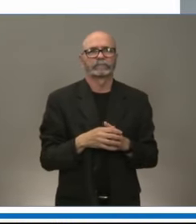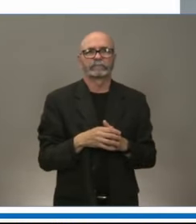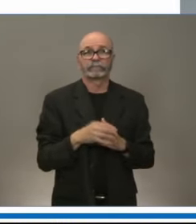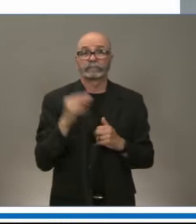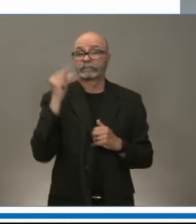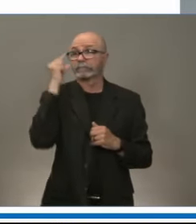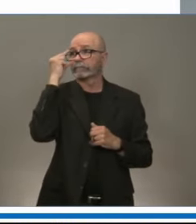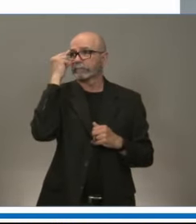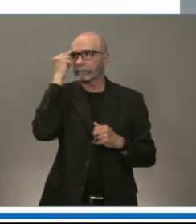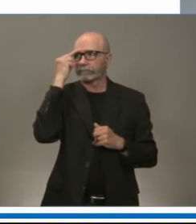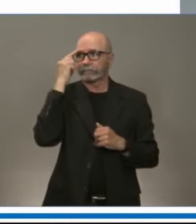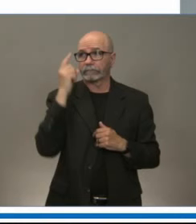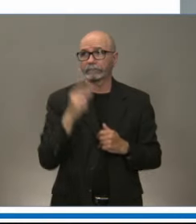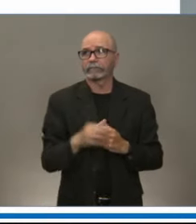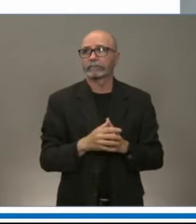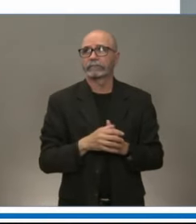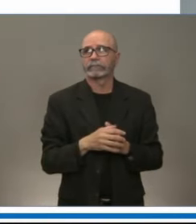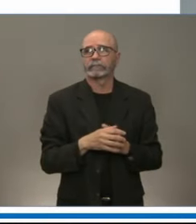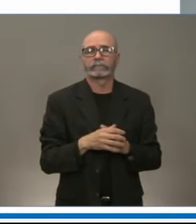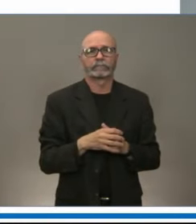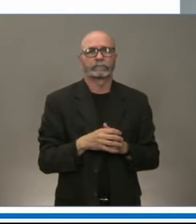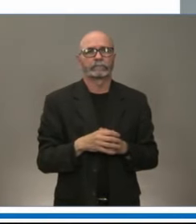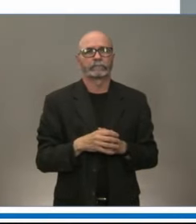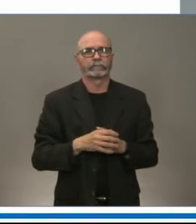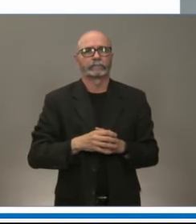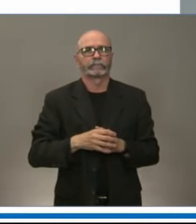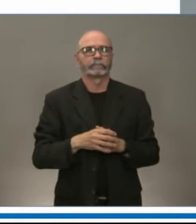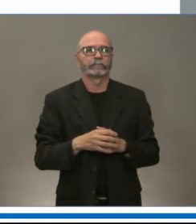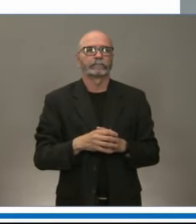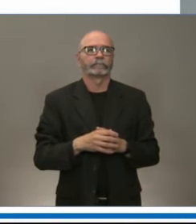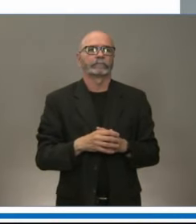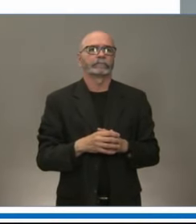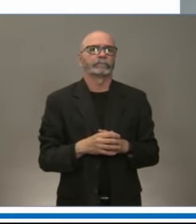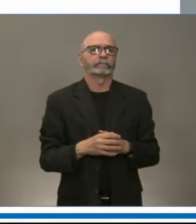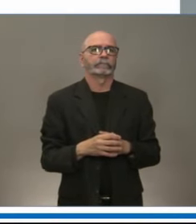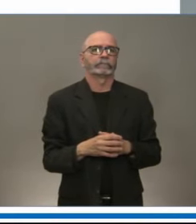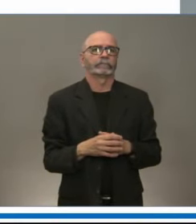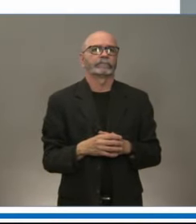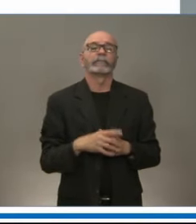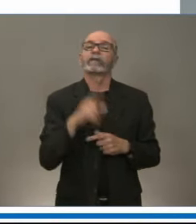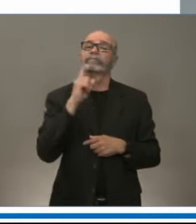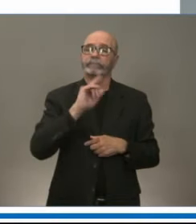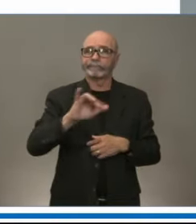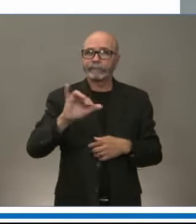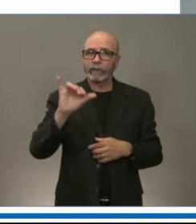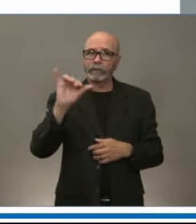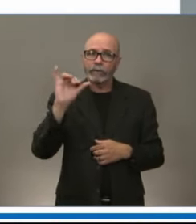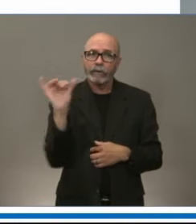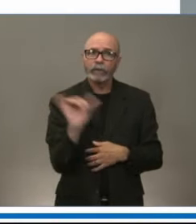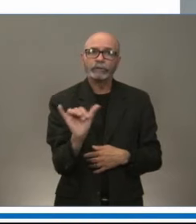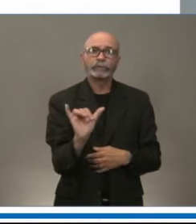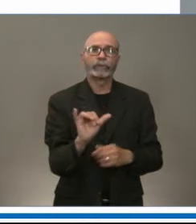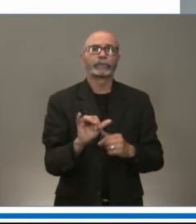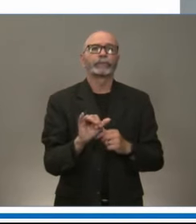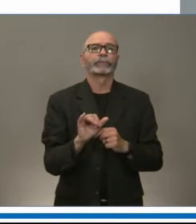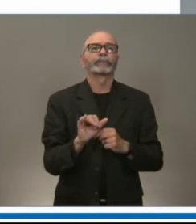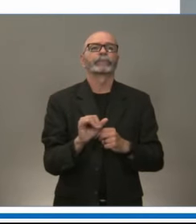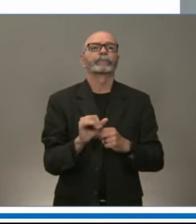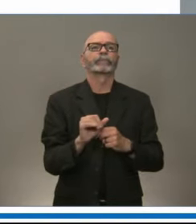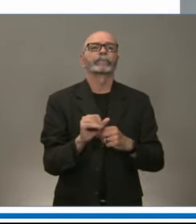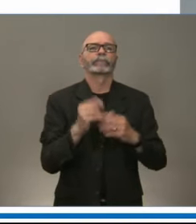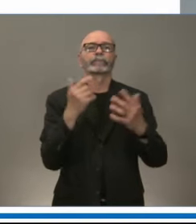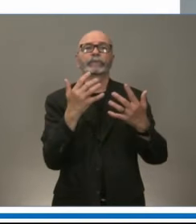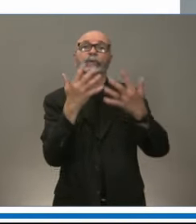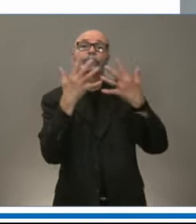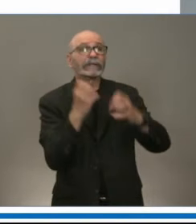so as I said, I'll take that back. I just want to make one point. You said that the primary objective of this is around protecting the healthcare system.